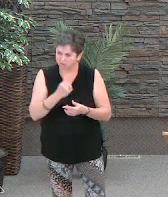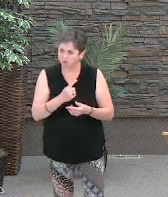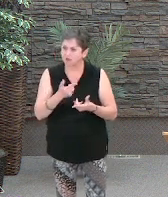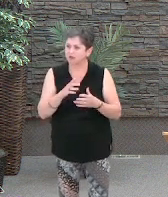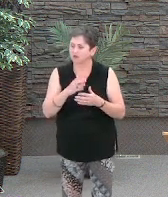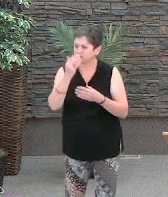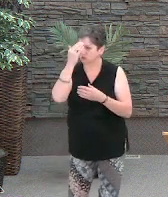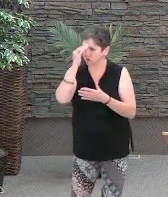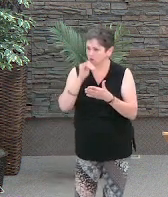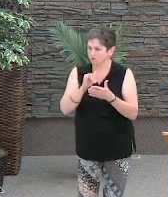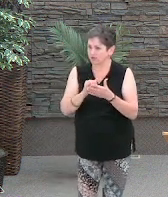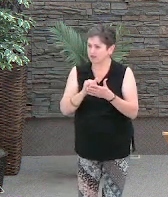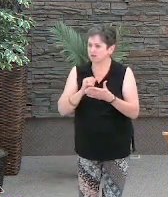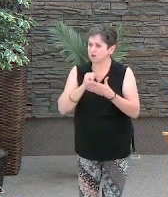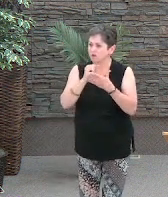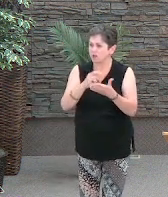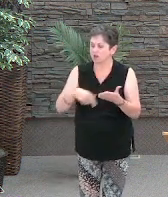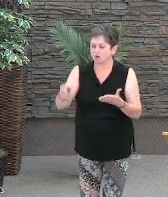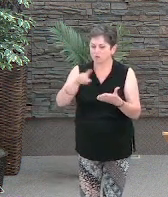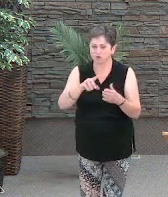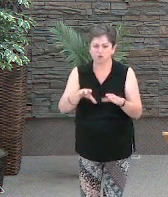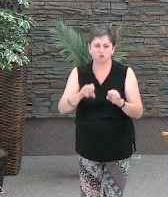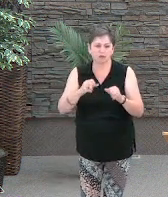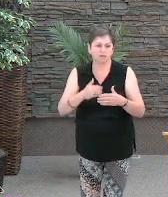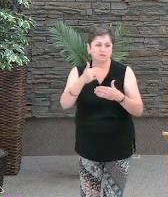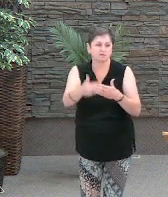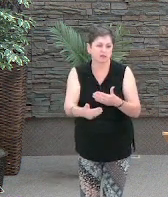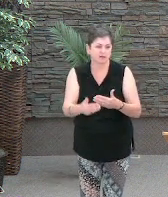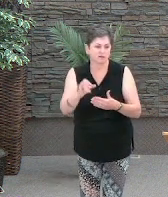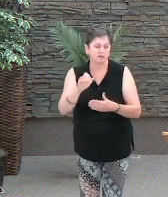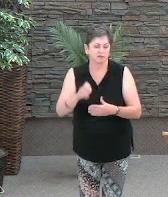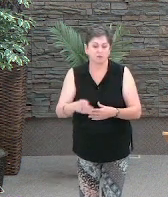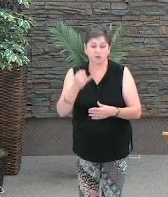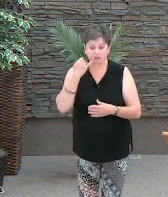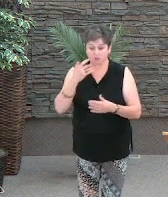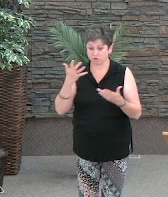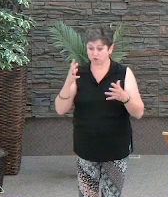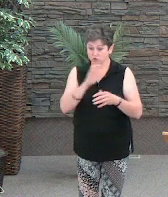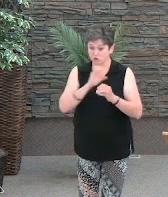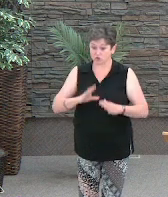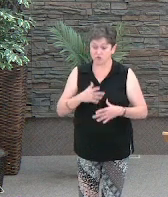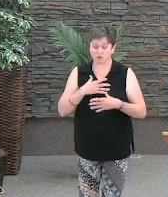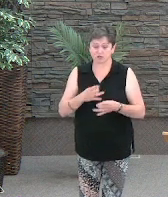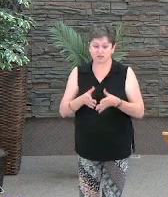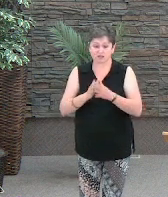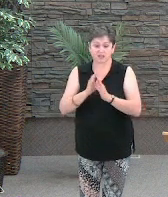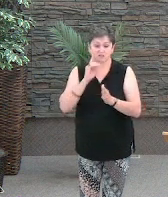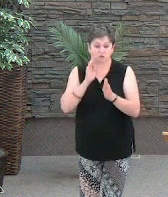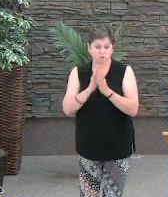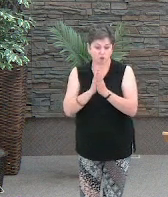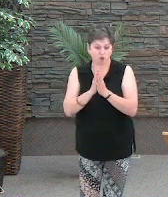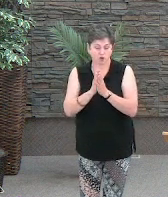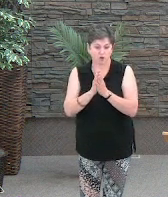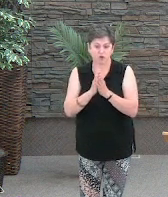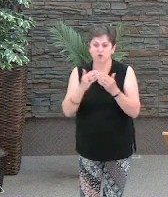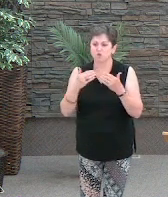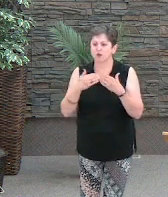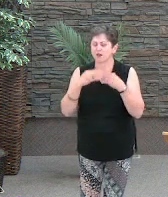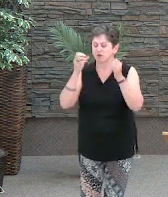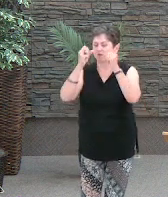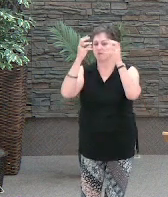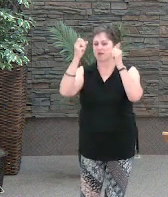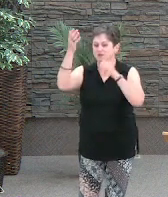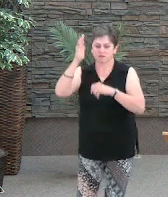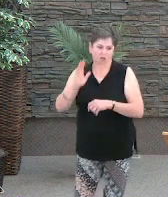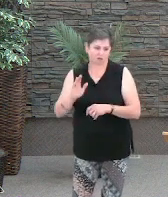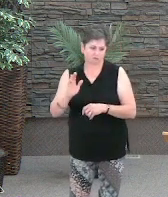us know that, and we'll help you take your next steps. If you are a Christian and you would like to ask for prayer, we have an amazing